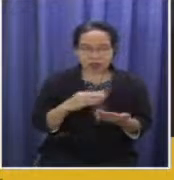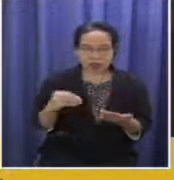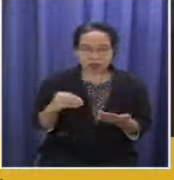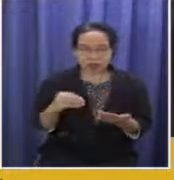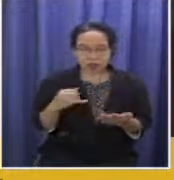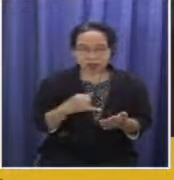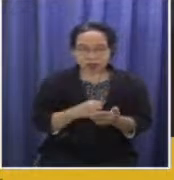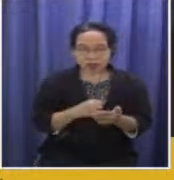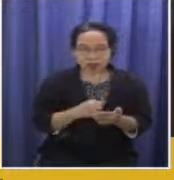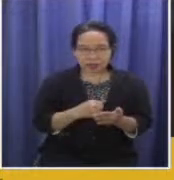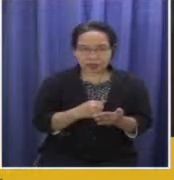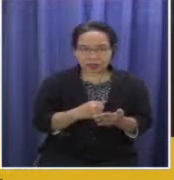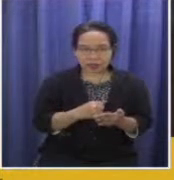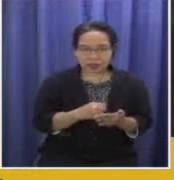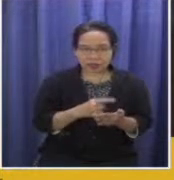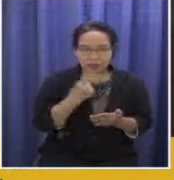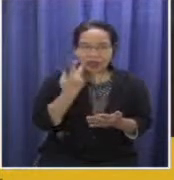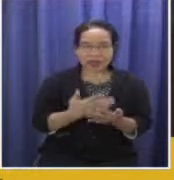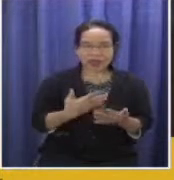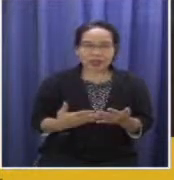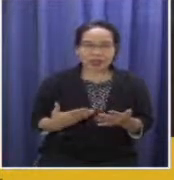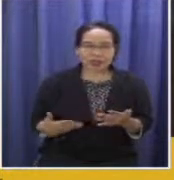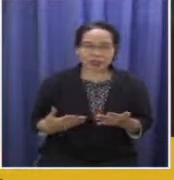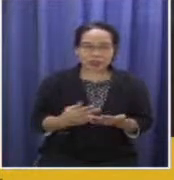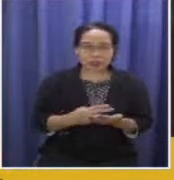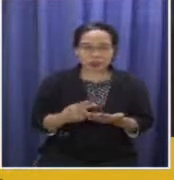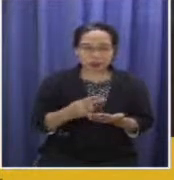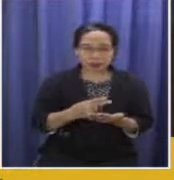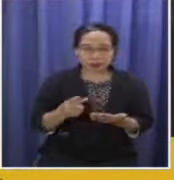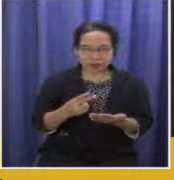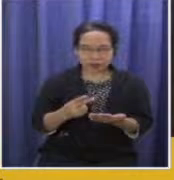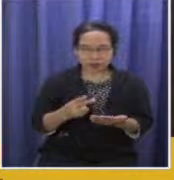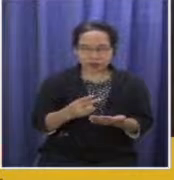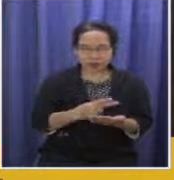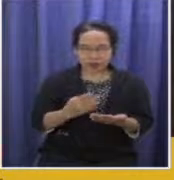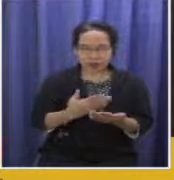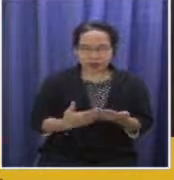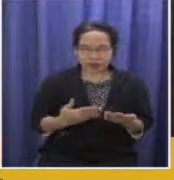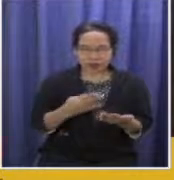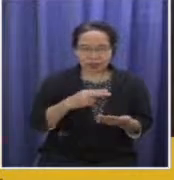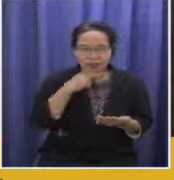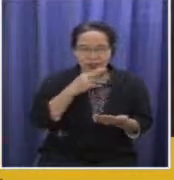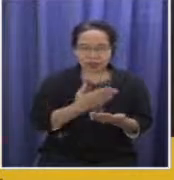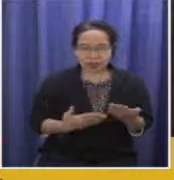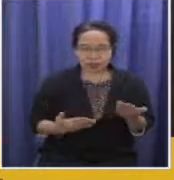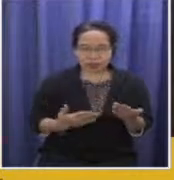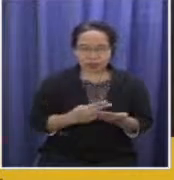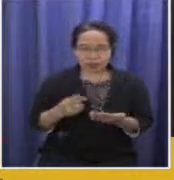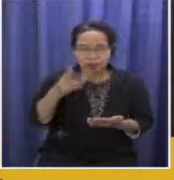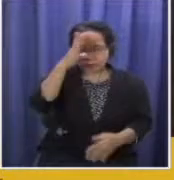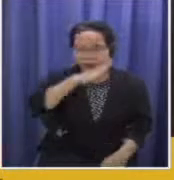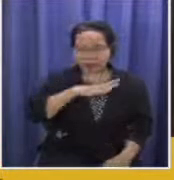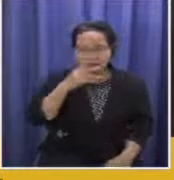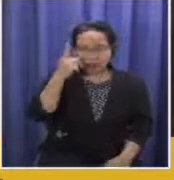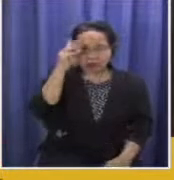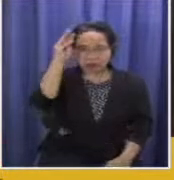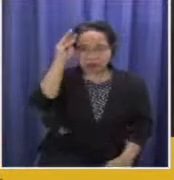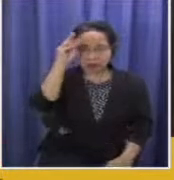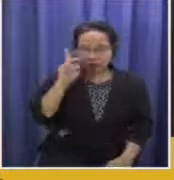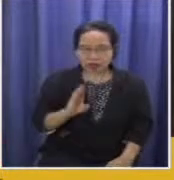it is one thing holy. Holy thing, not holy man. For him to